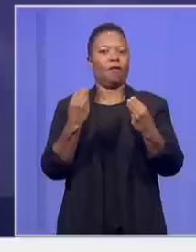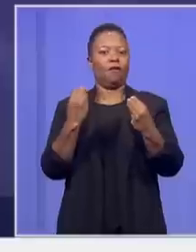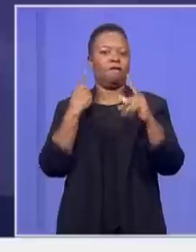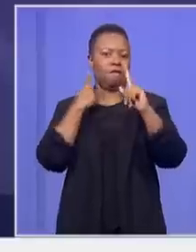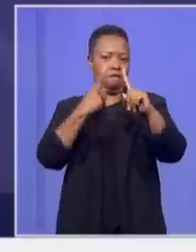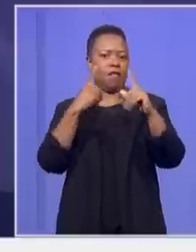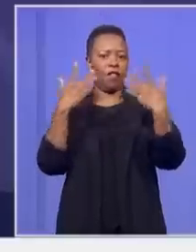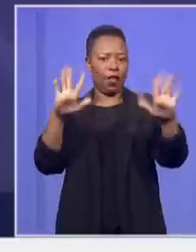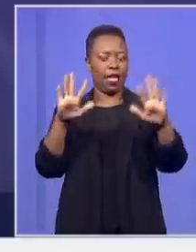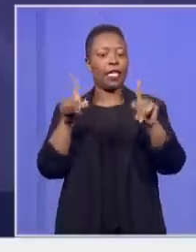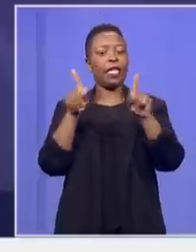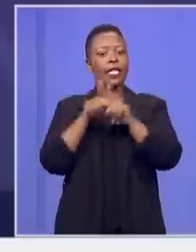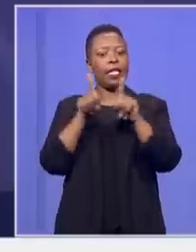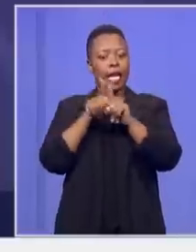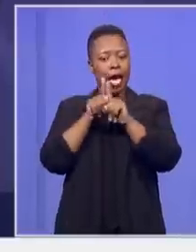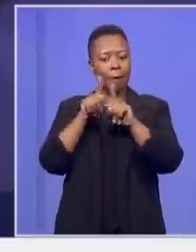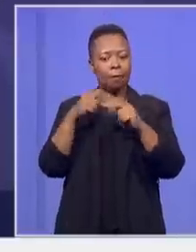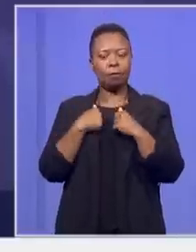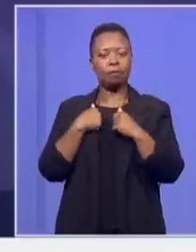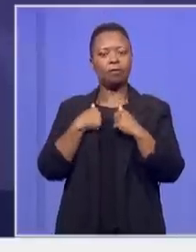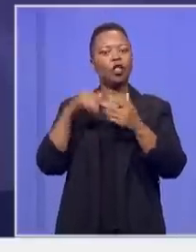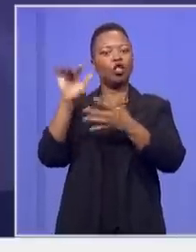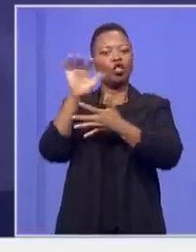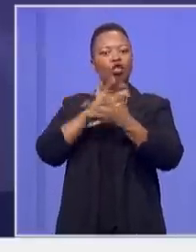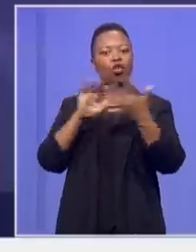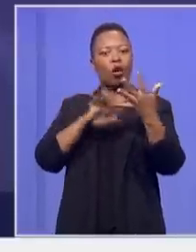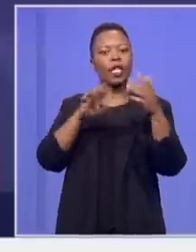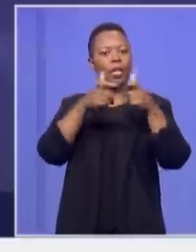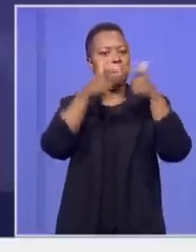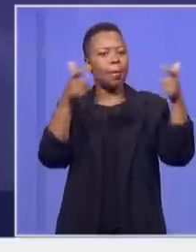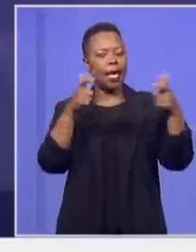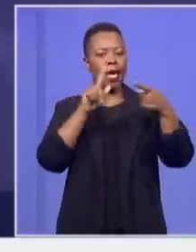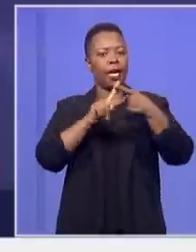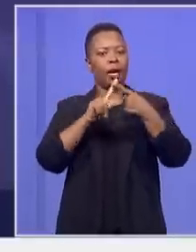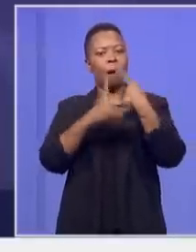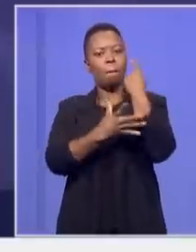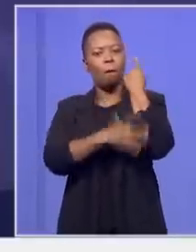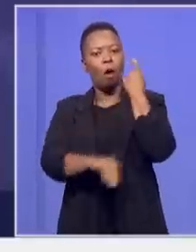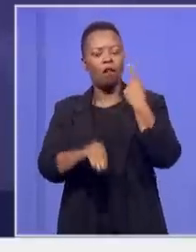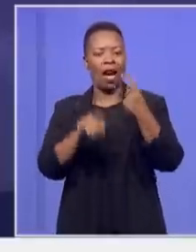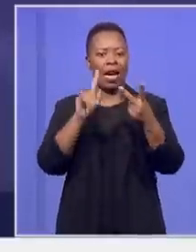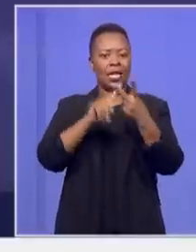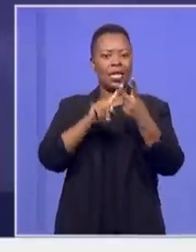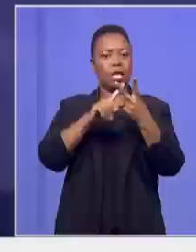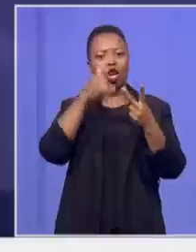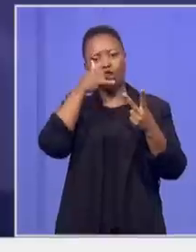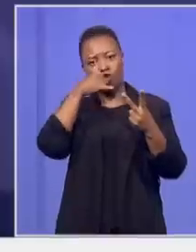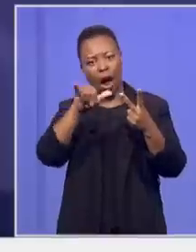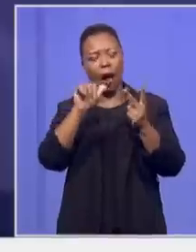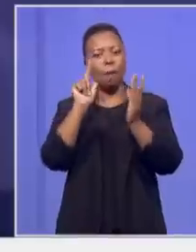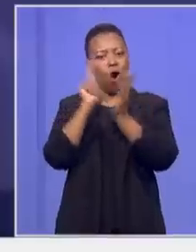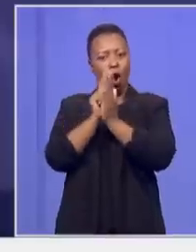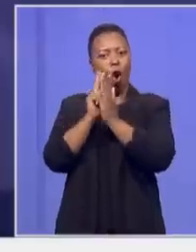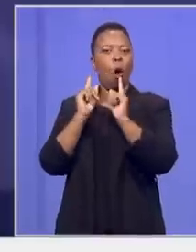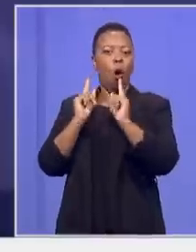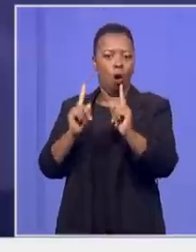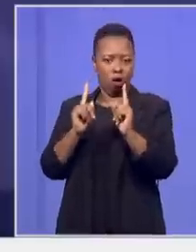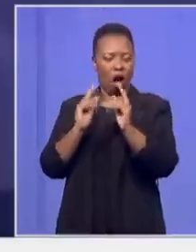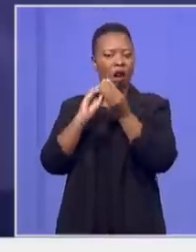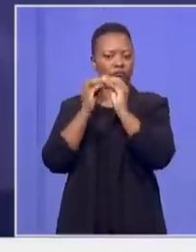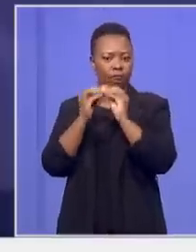all the biggest stories, from poverty and on the cost of living to crime and law and order. And we did